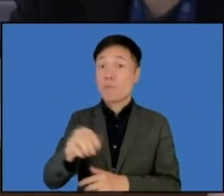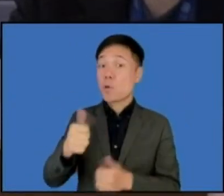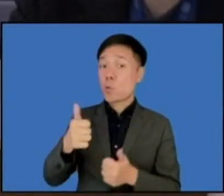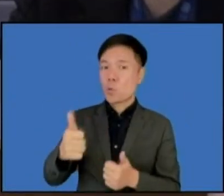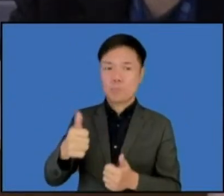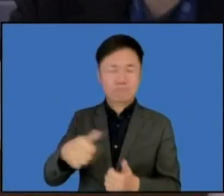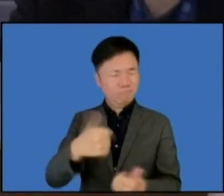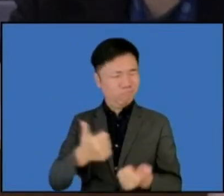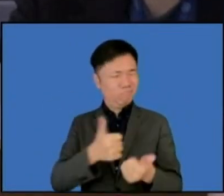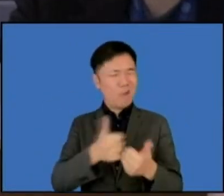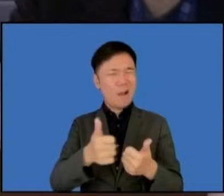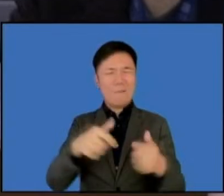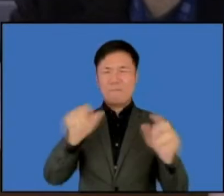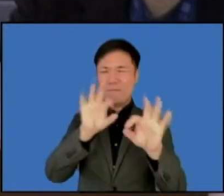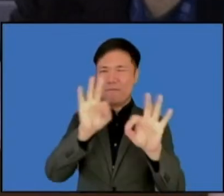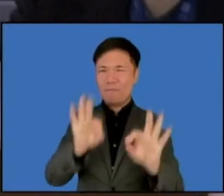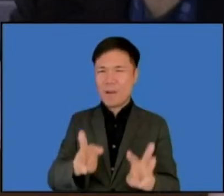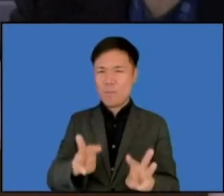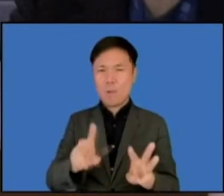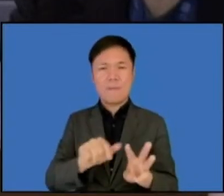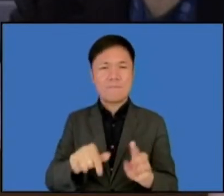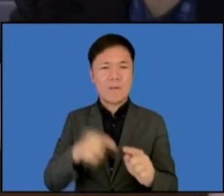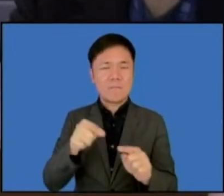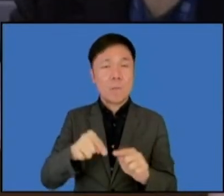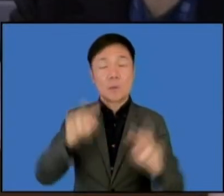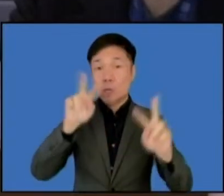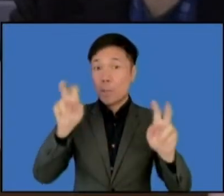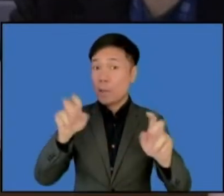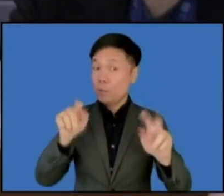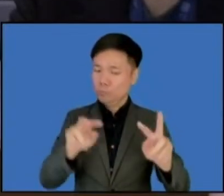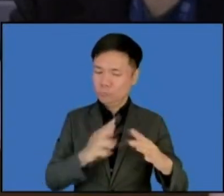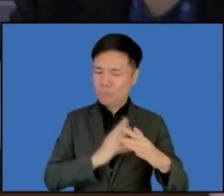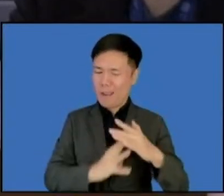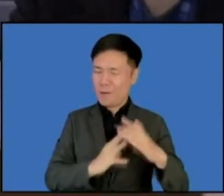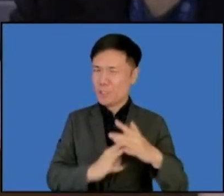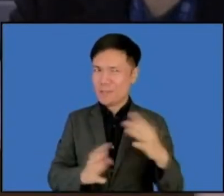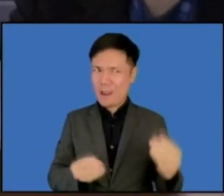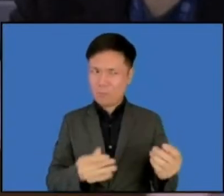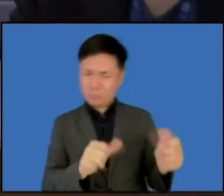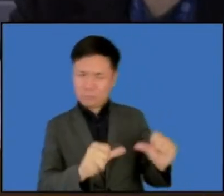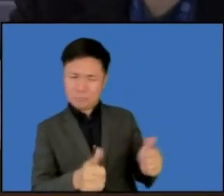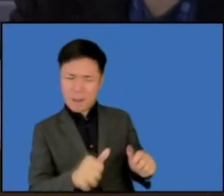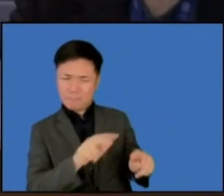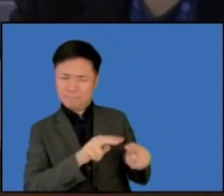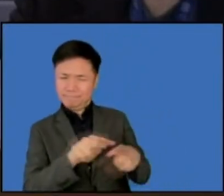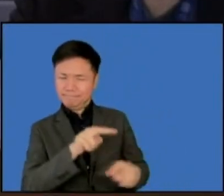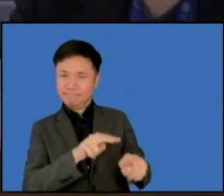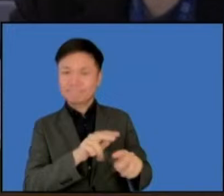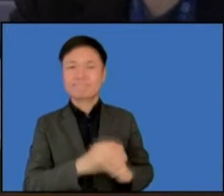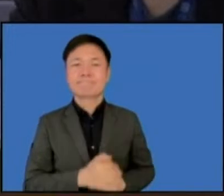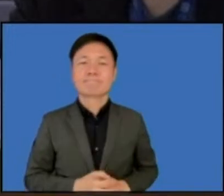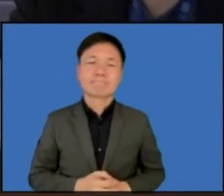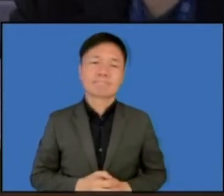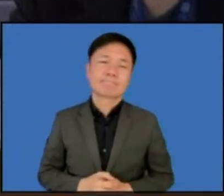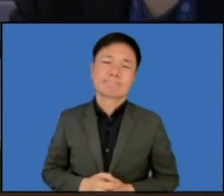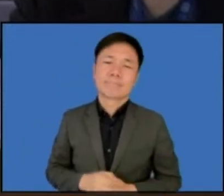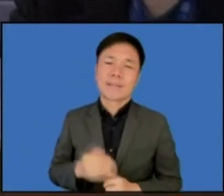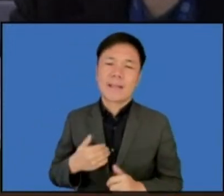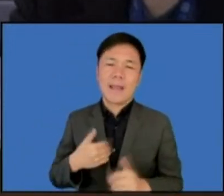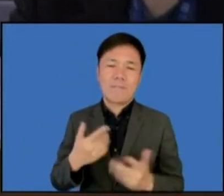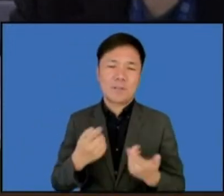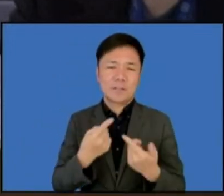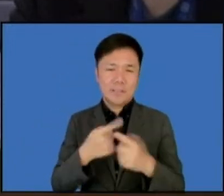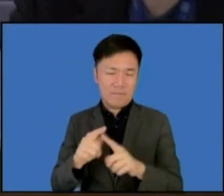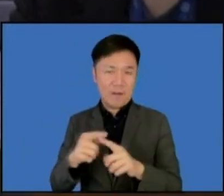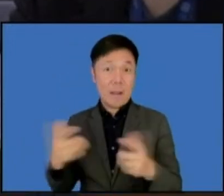of Action for Cooperation on Matters Related to Migration. This establishes an important framework to facilitate harmonization of skills qualifications at the